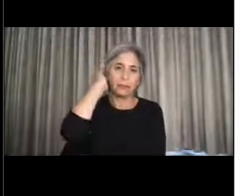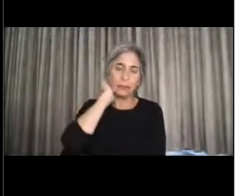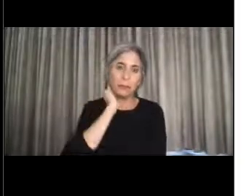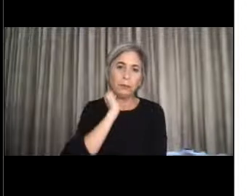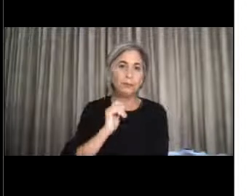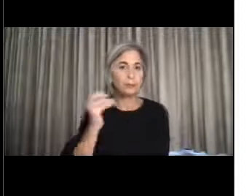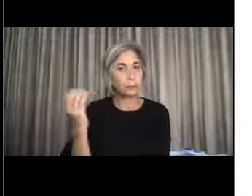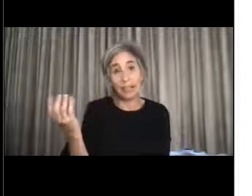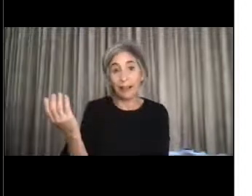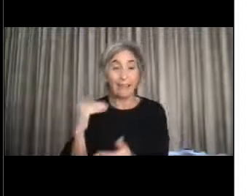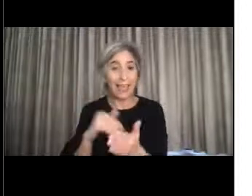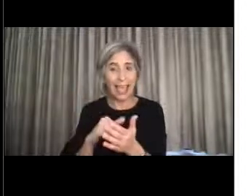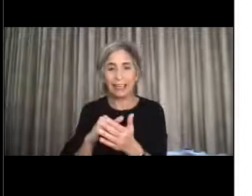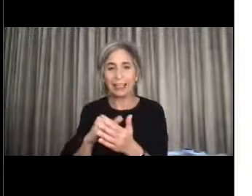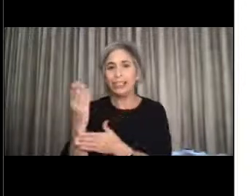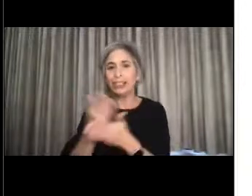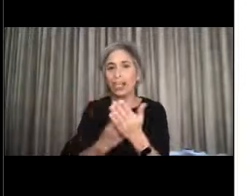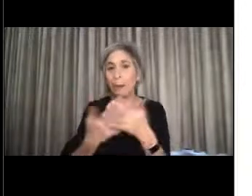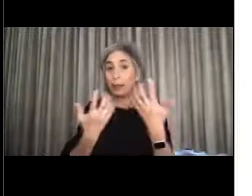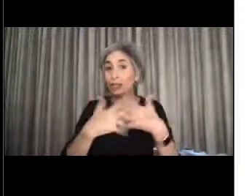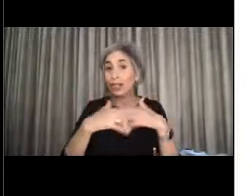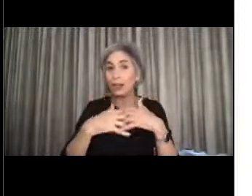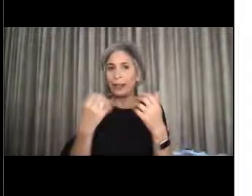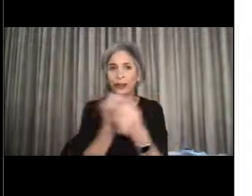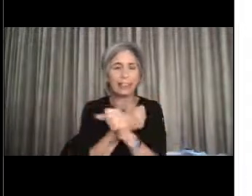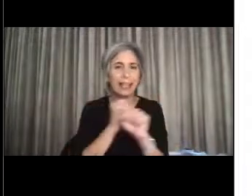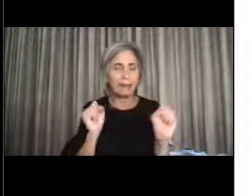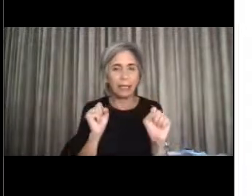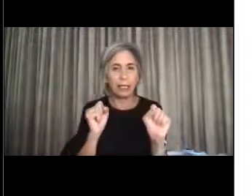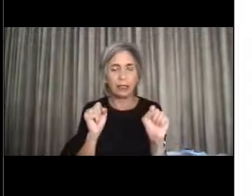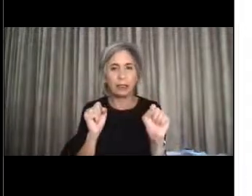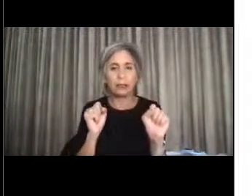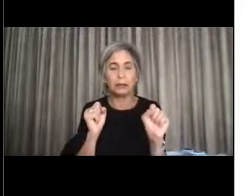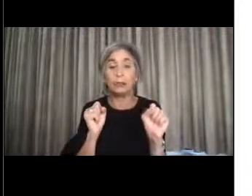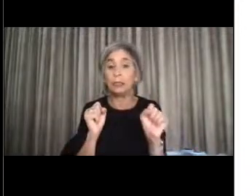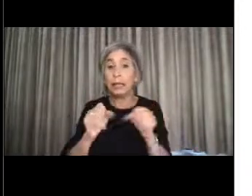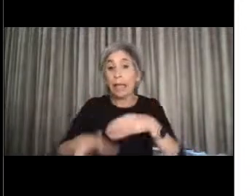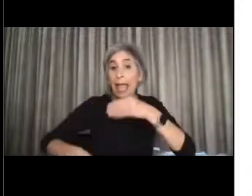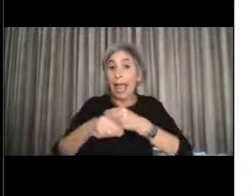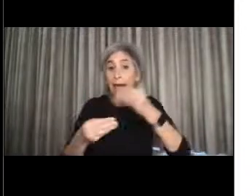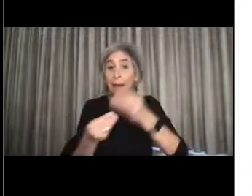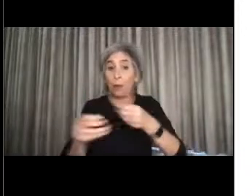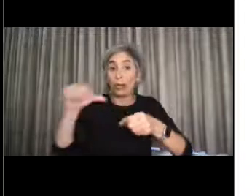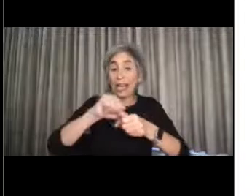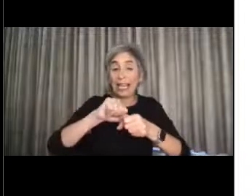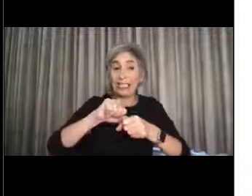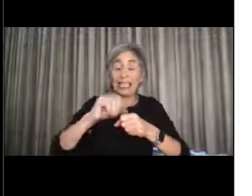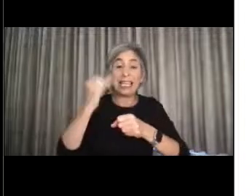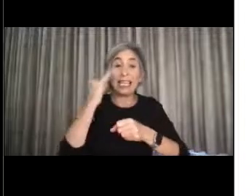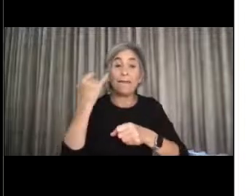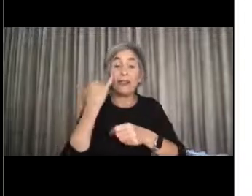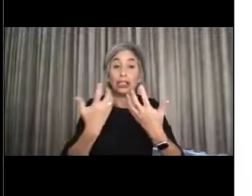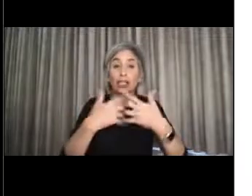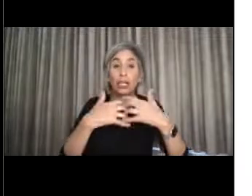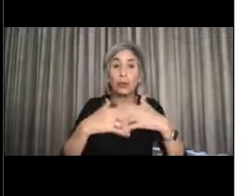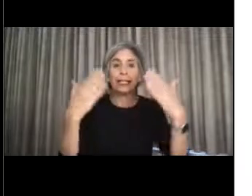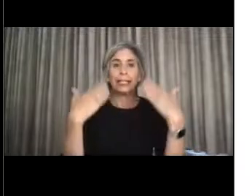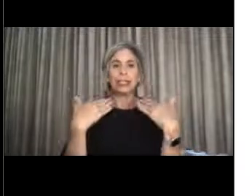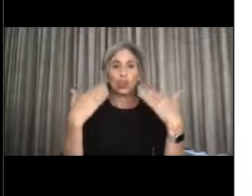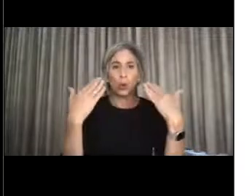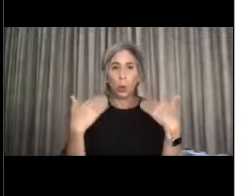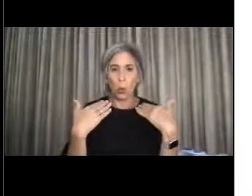So some generator safety. Refill generator only after it has been cooled.